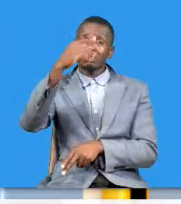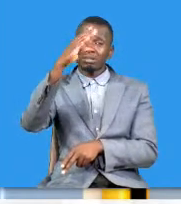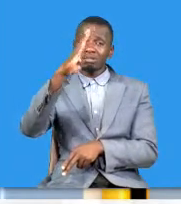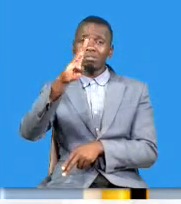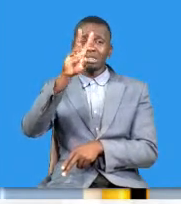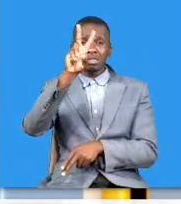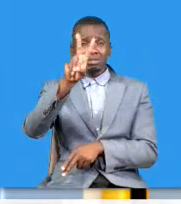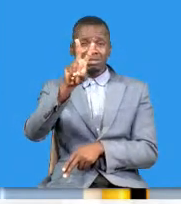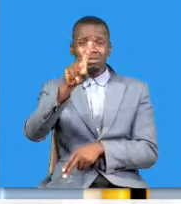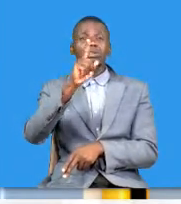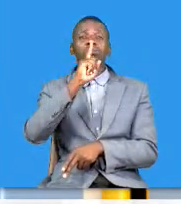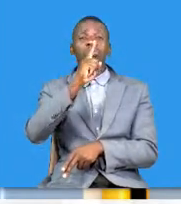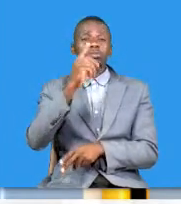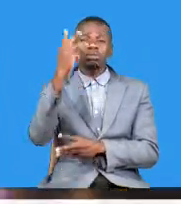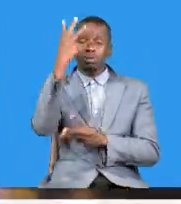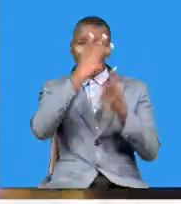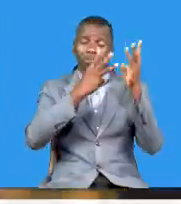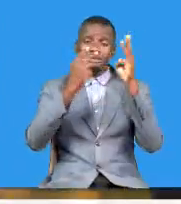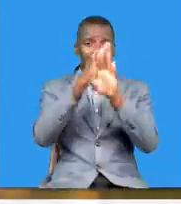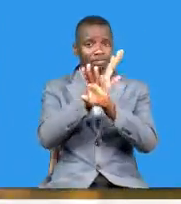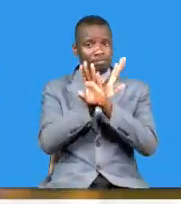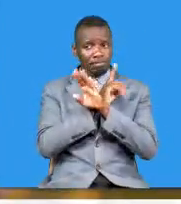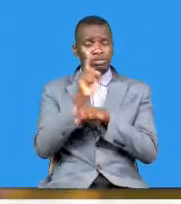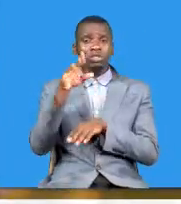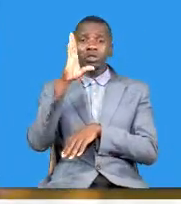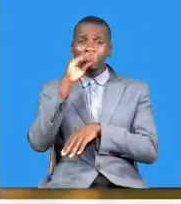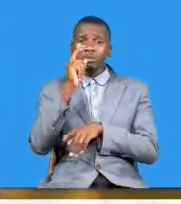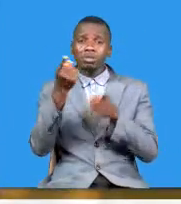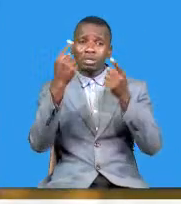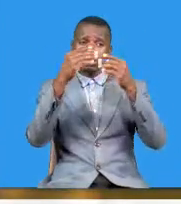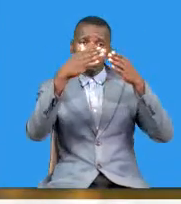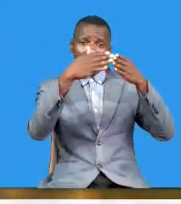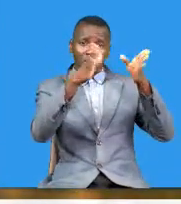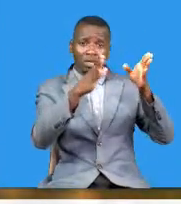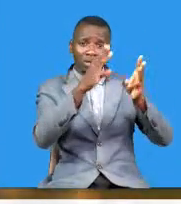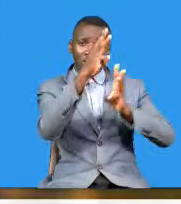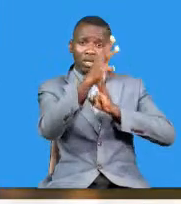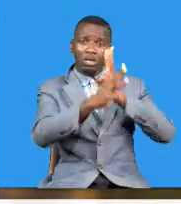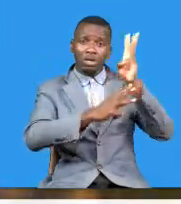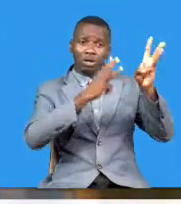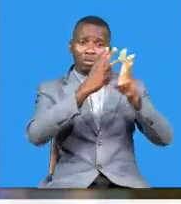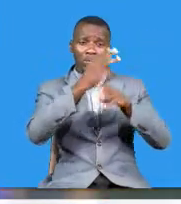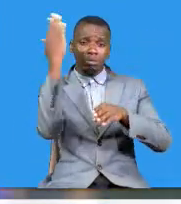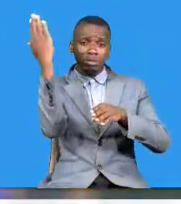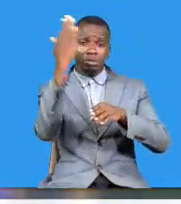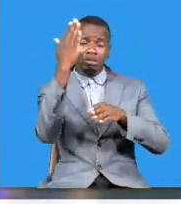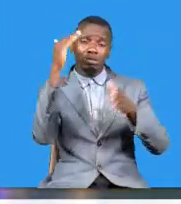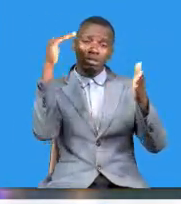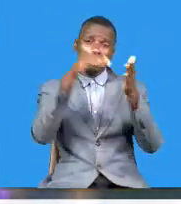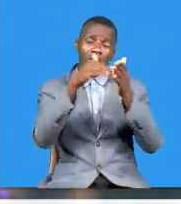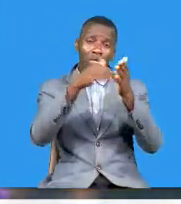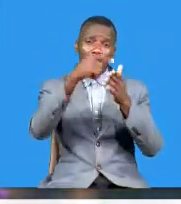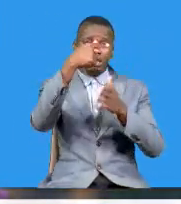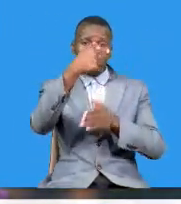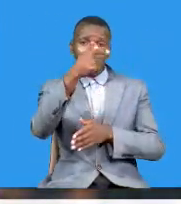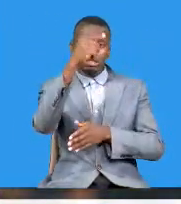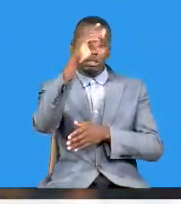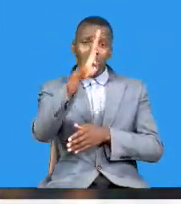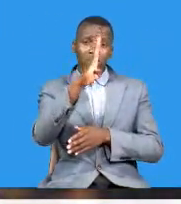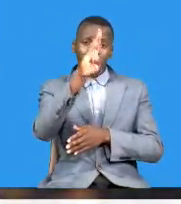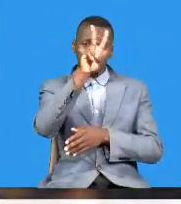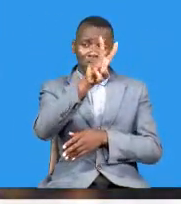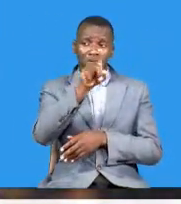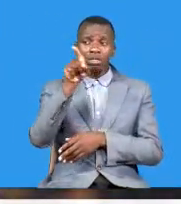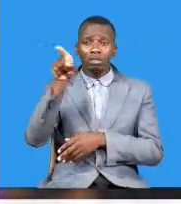national concern. Speaking during the launch of the national-wide campaign against gender-based violence, GBV,